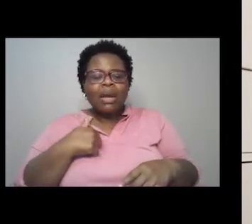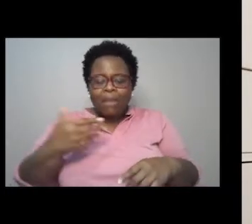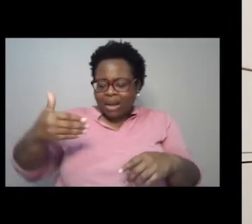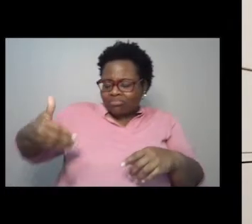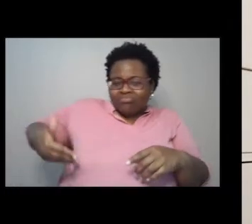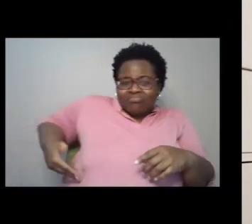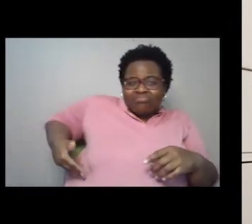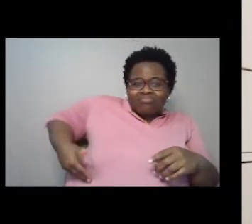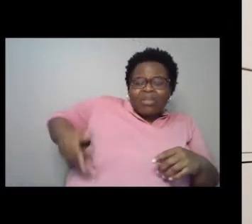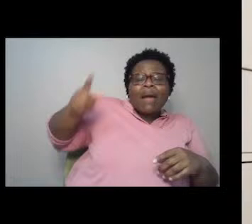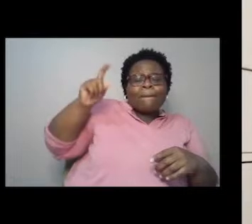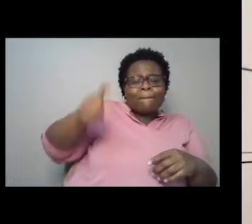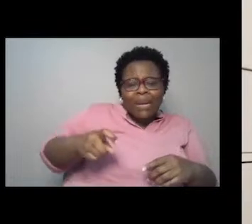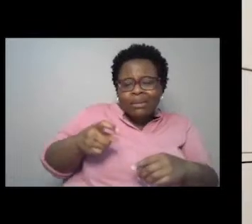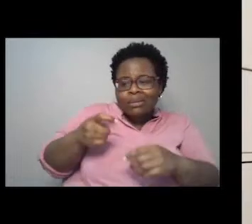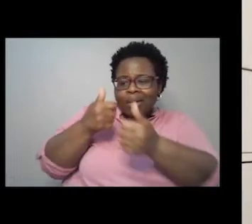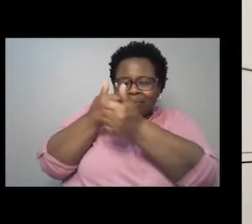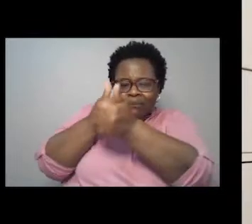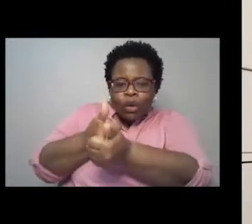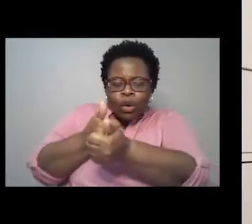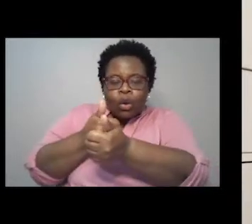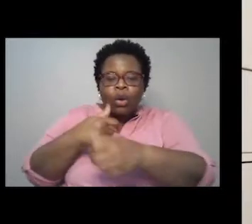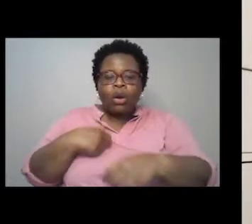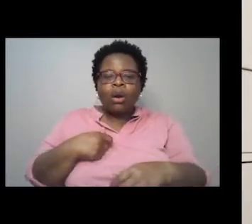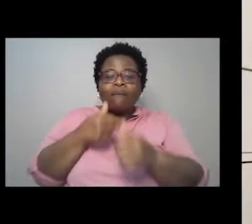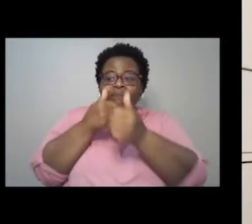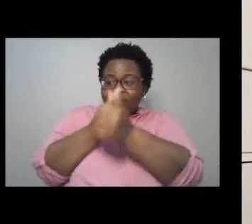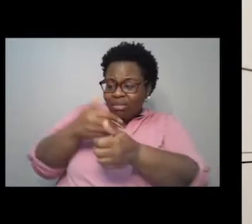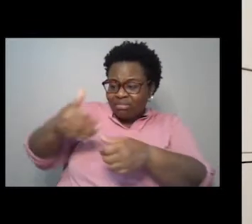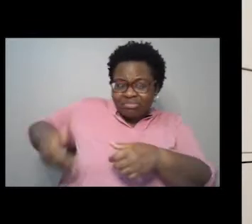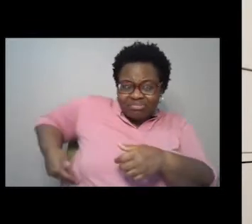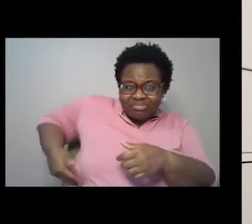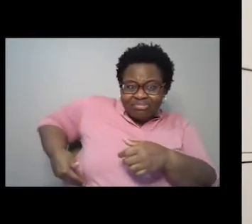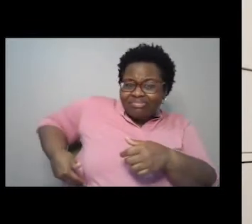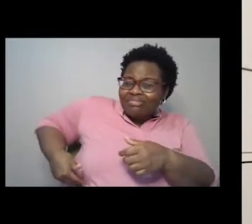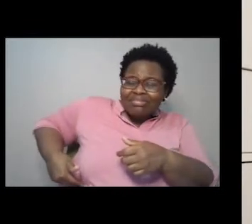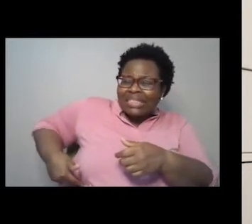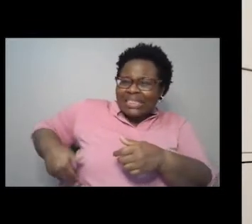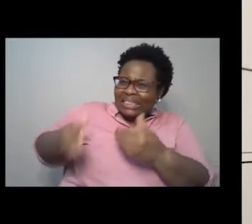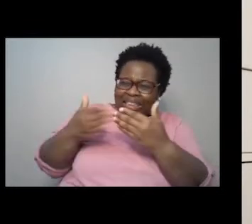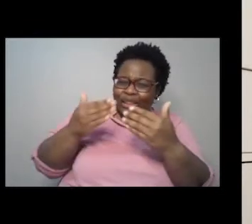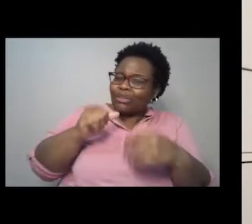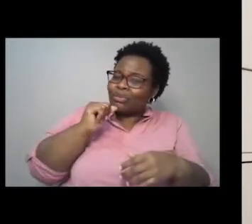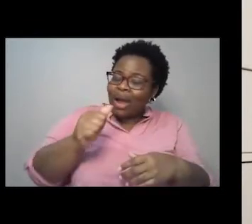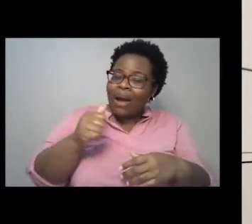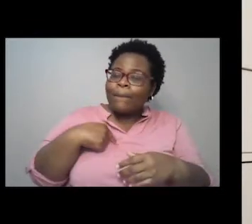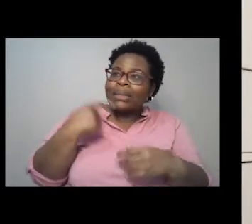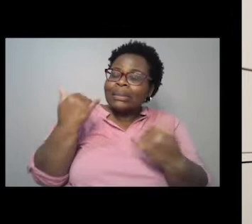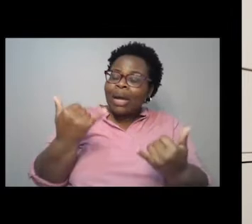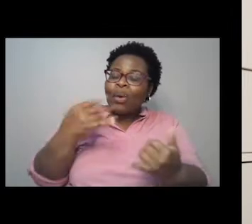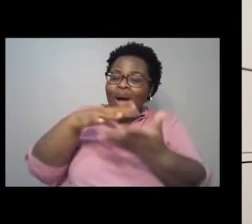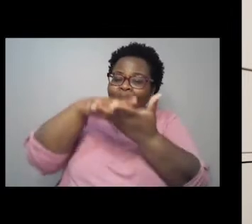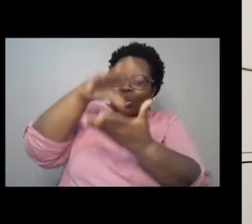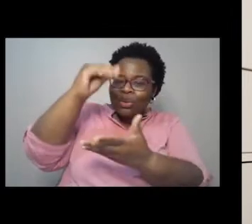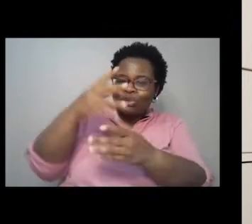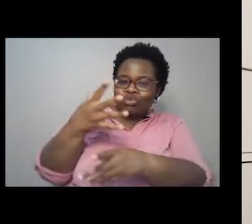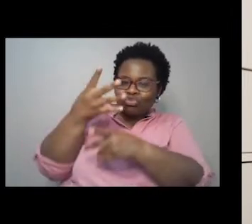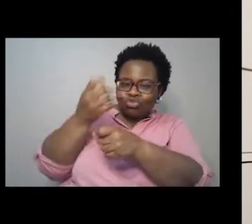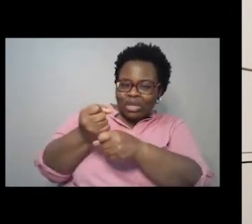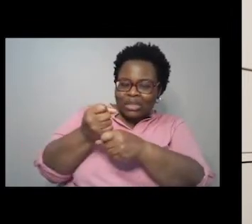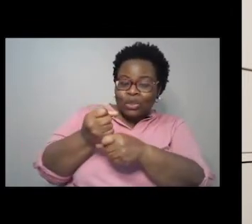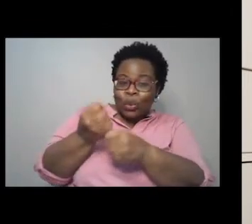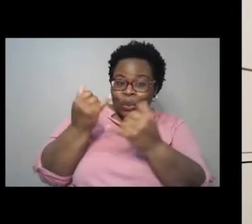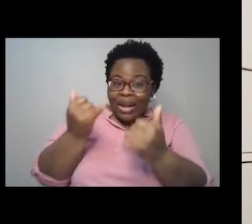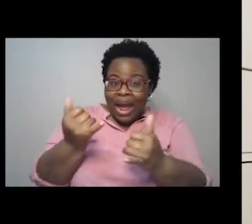guidance. Listening to my inner wisdom hasn't always been easy, but after learning to trust it, I've left behind the